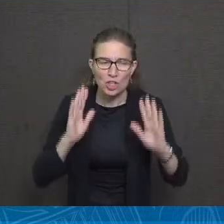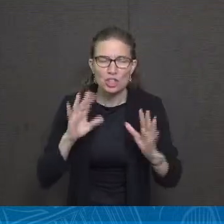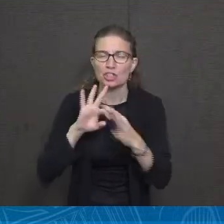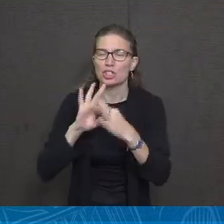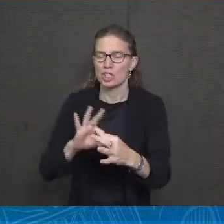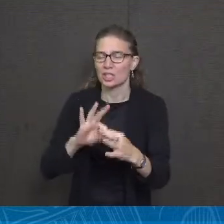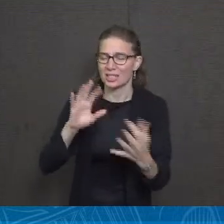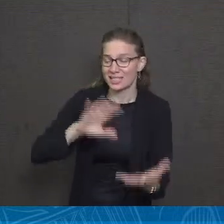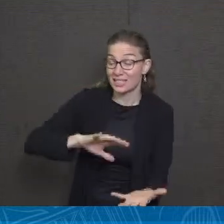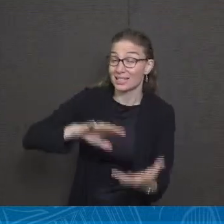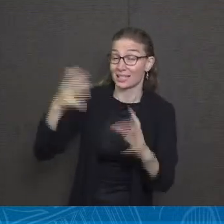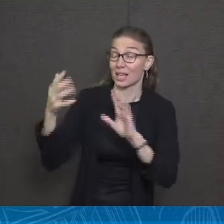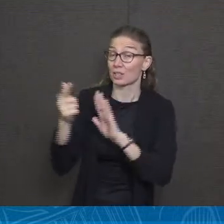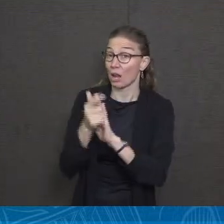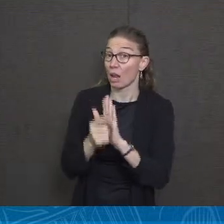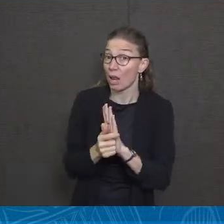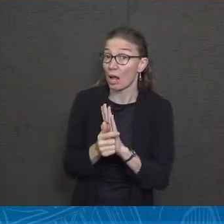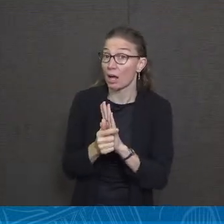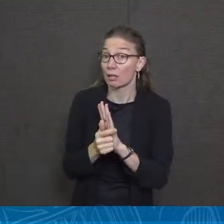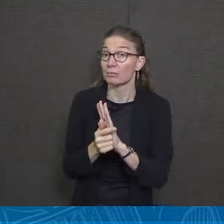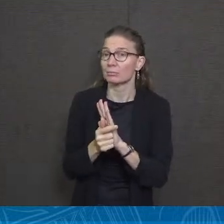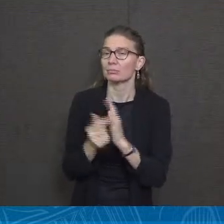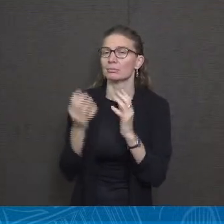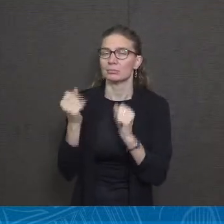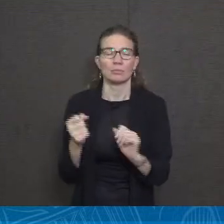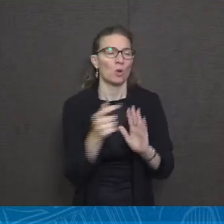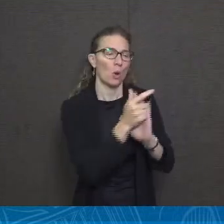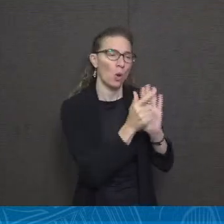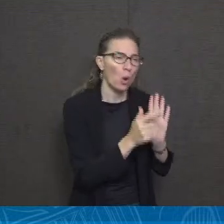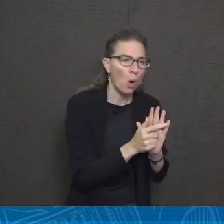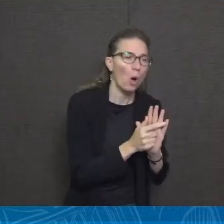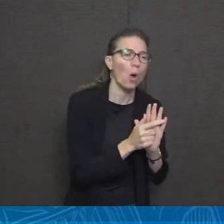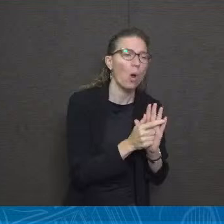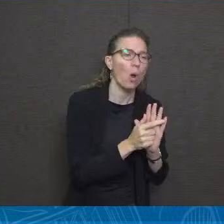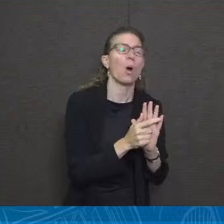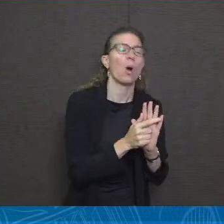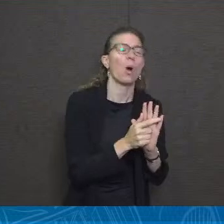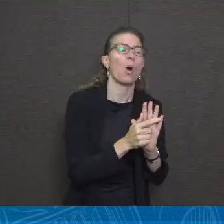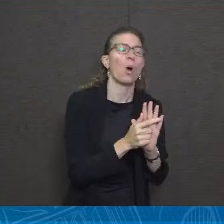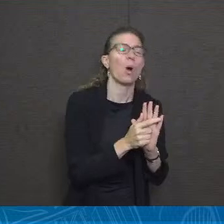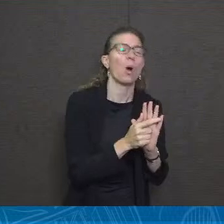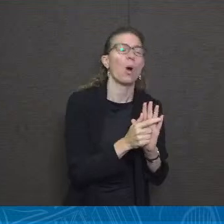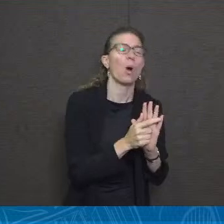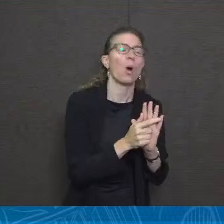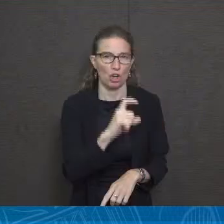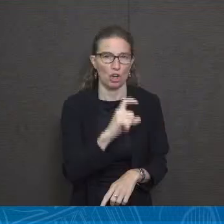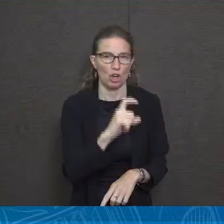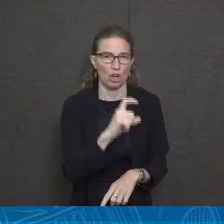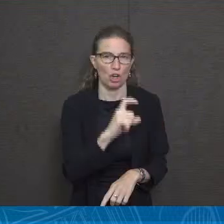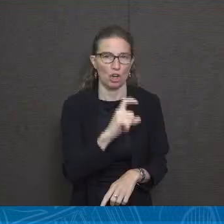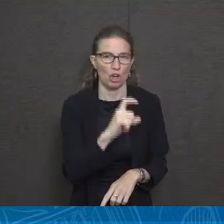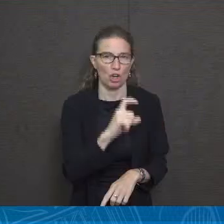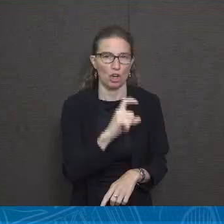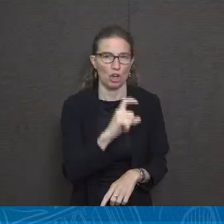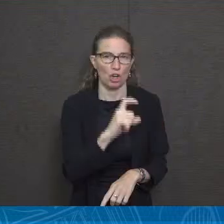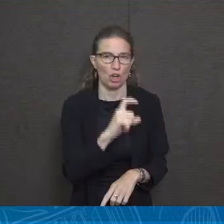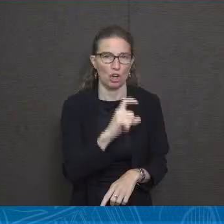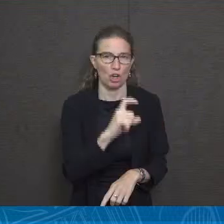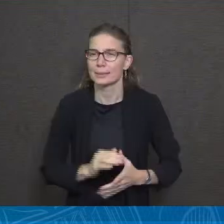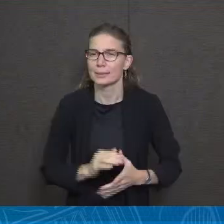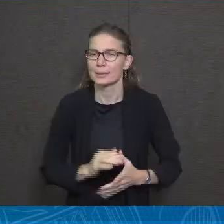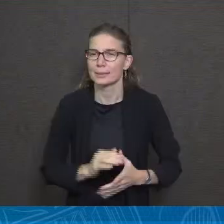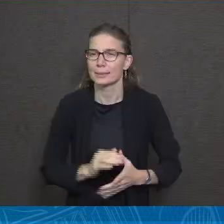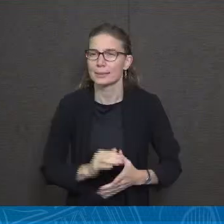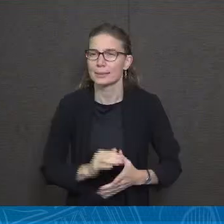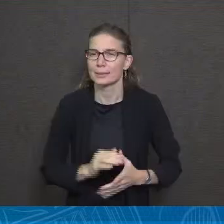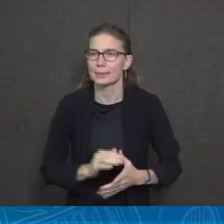work at the Lead Institute for Law, Emergencies and Disasters at the University of Canterbury in New Zealand. And we welcomed